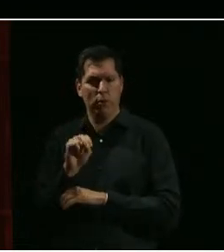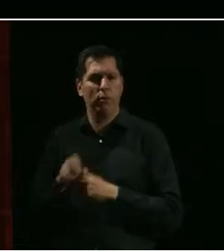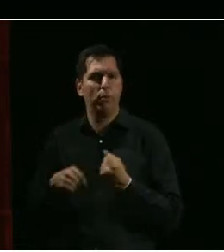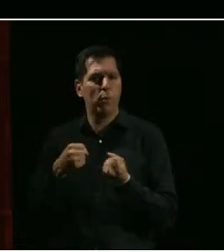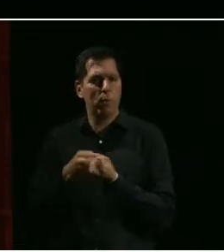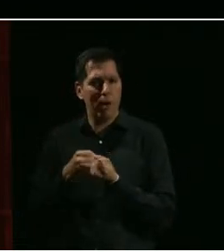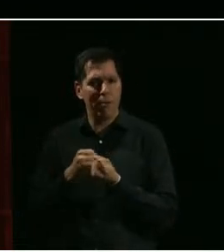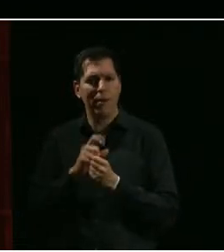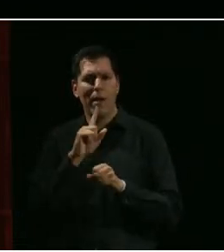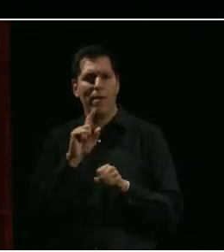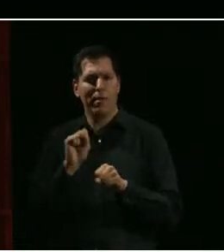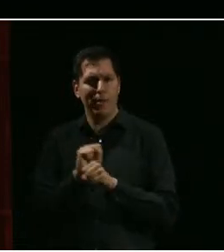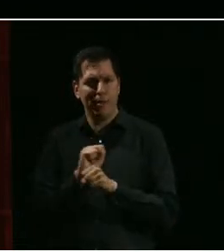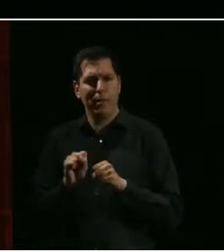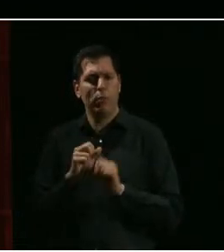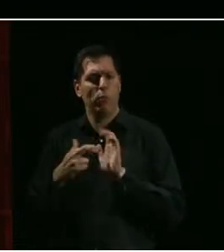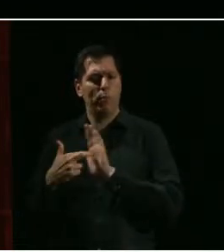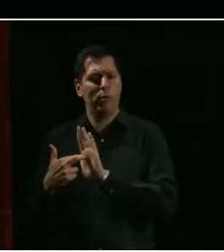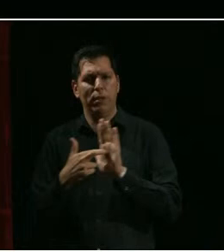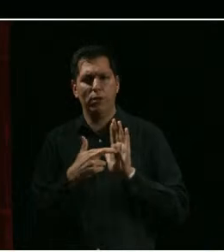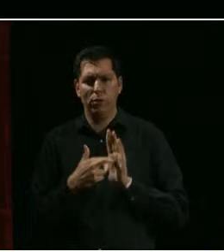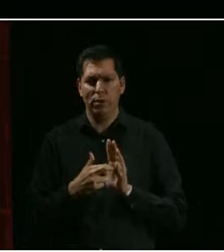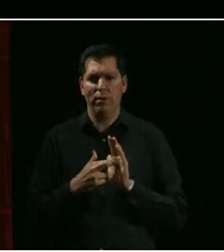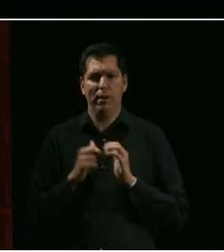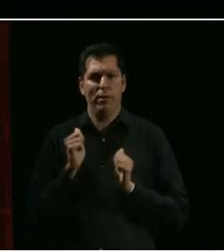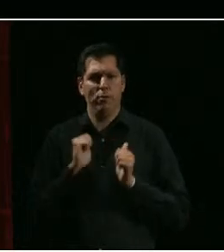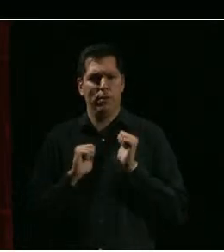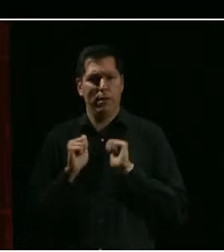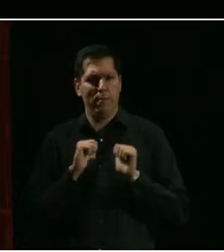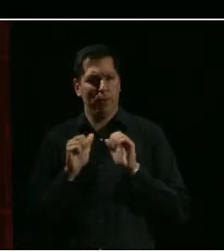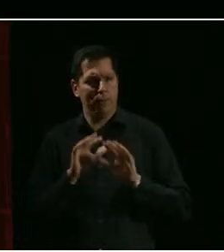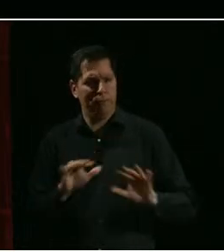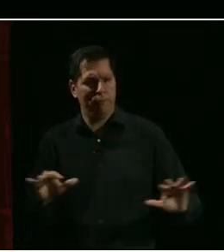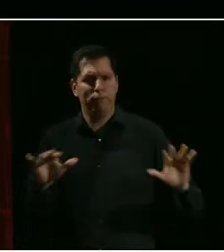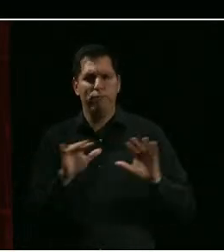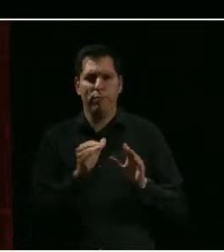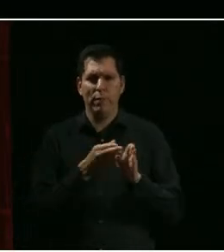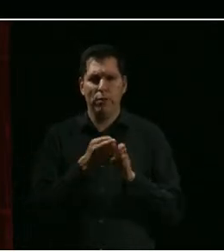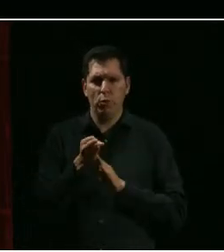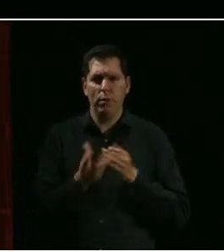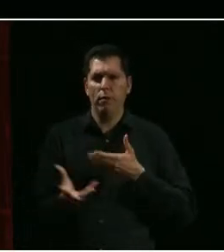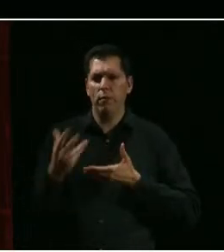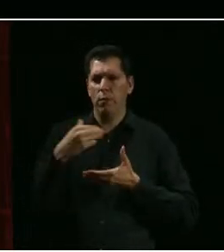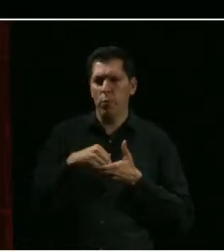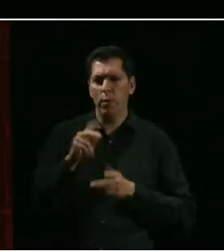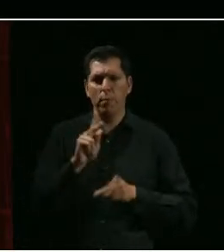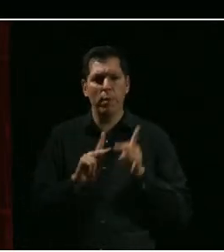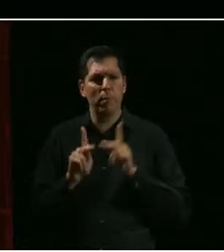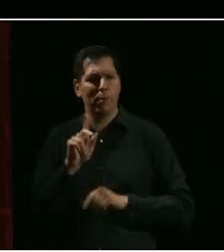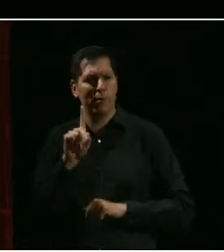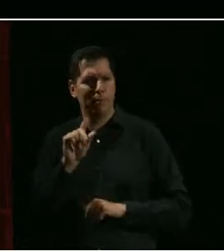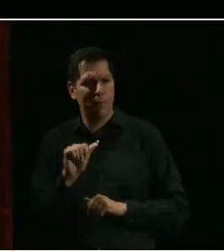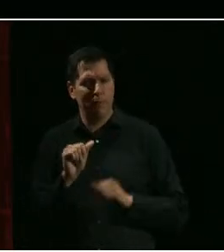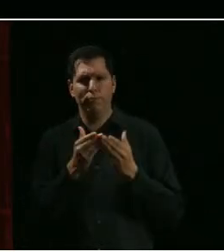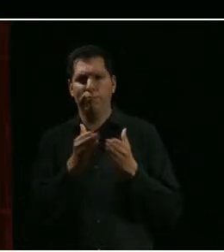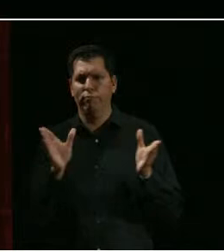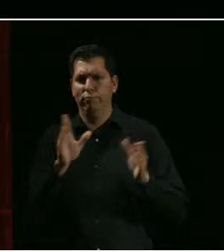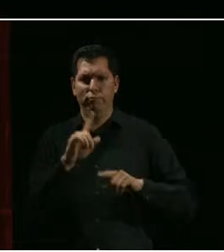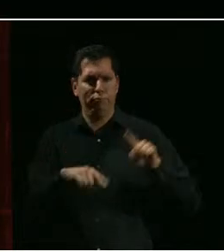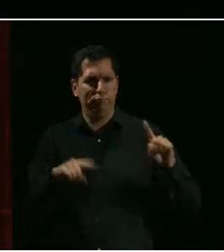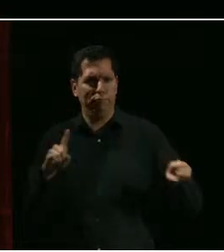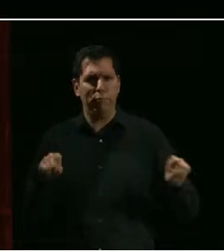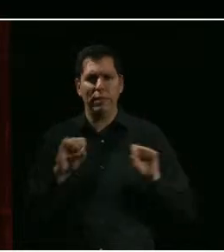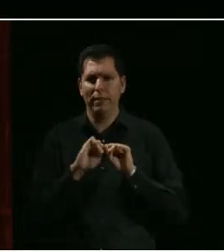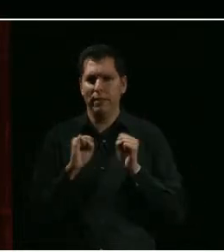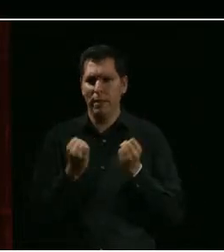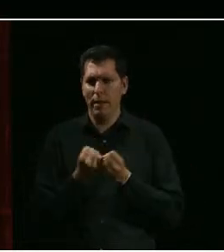which promotes authentic representation in the entertainment industry and full inclusion of people with disabilities throughout all sectors of society. I